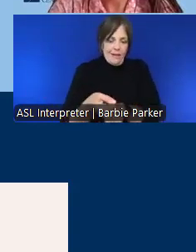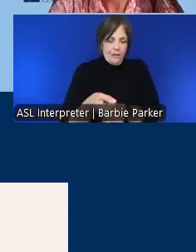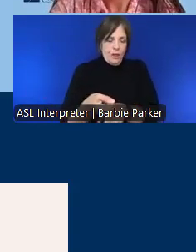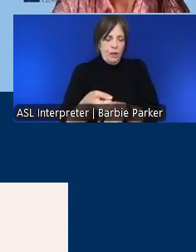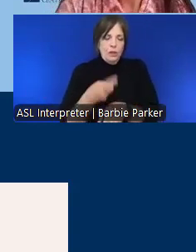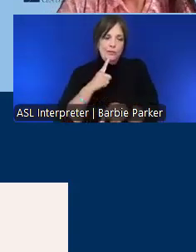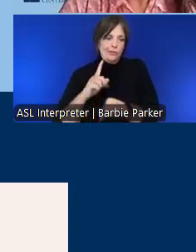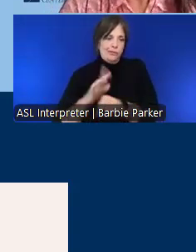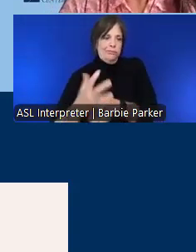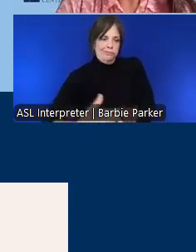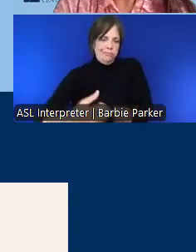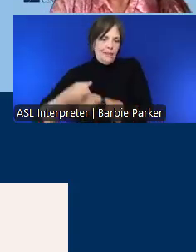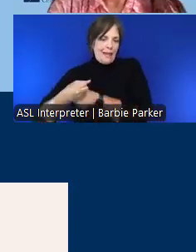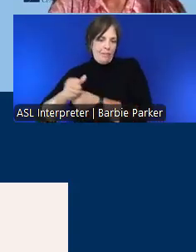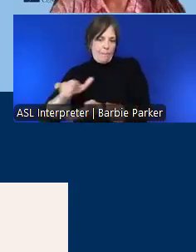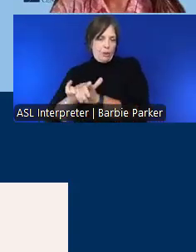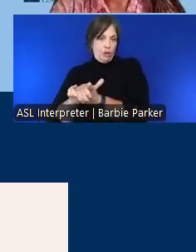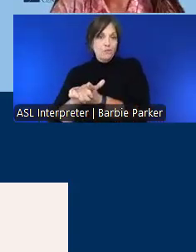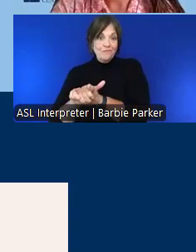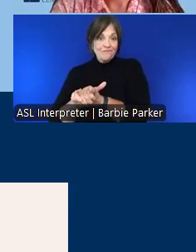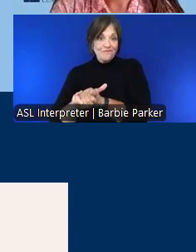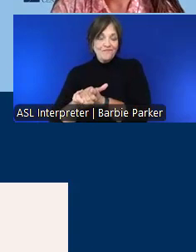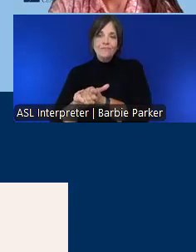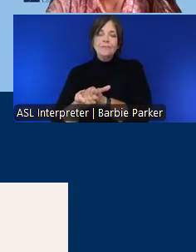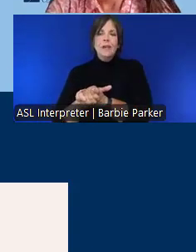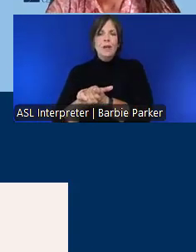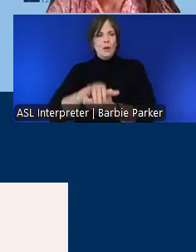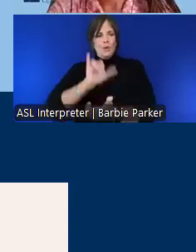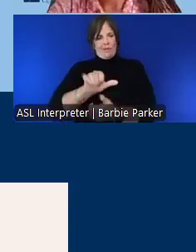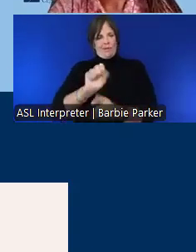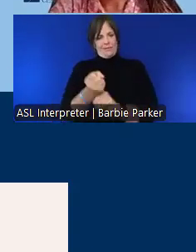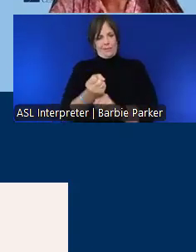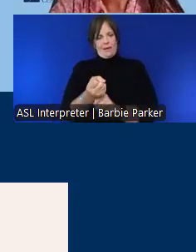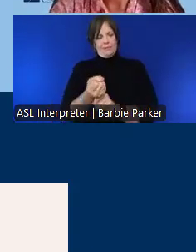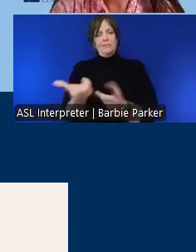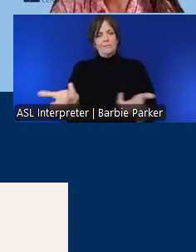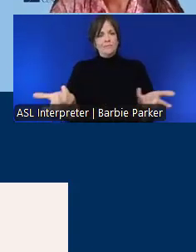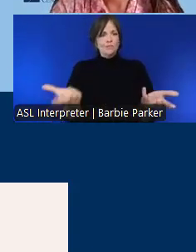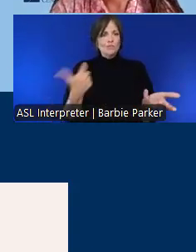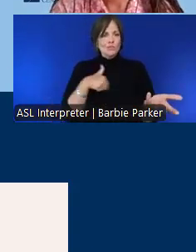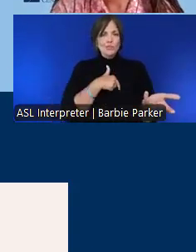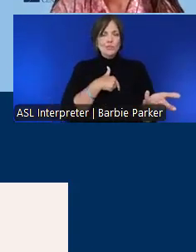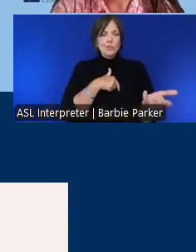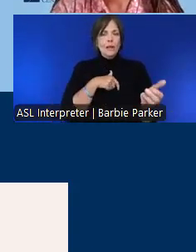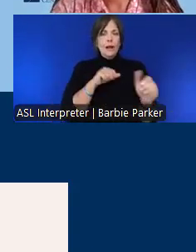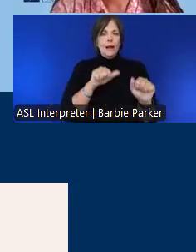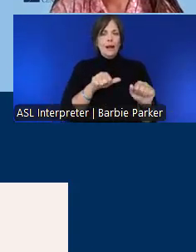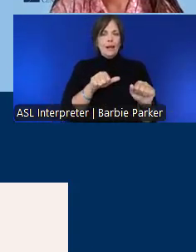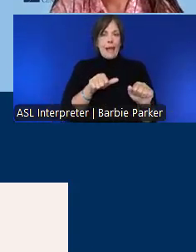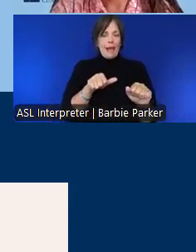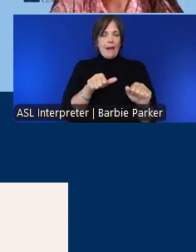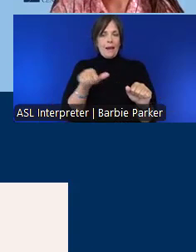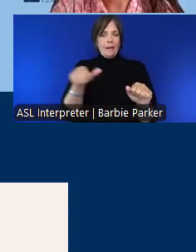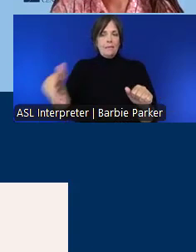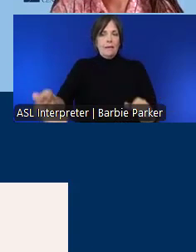secure a marriage. Given that dynamic, we have been able to connect survivors to